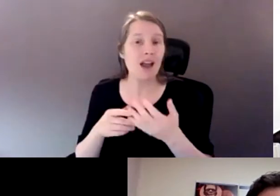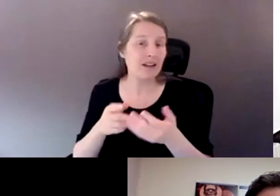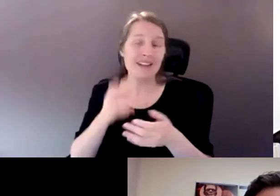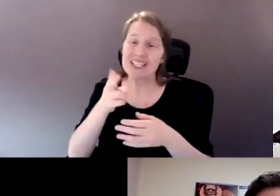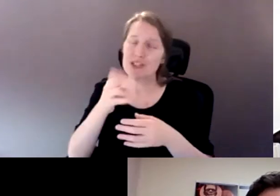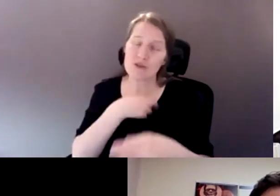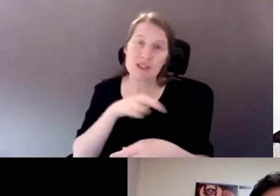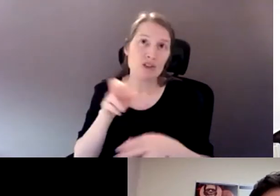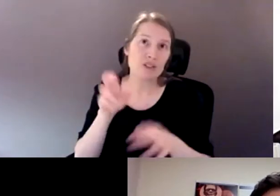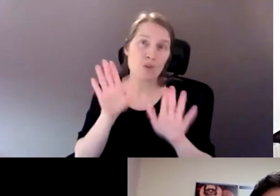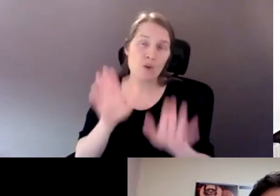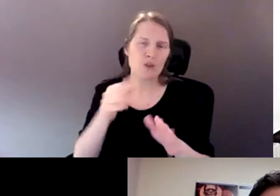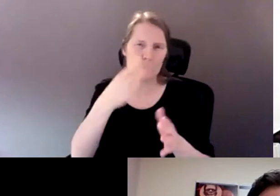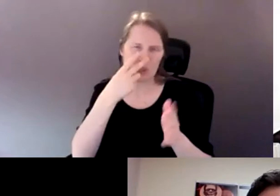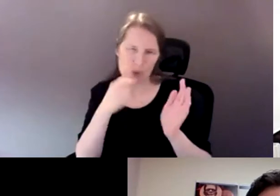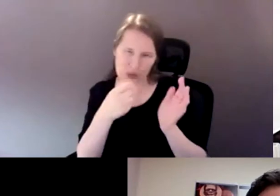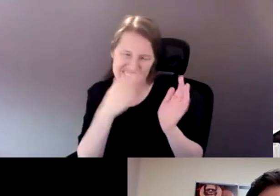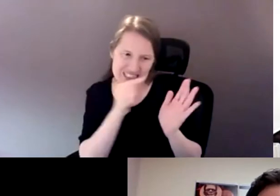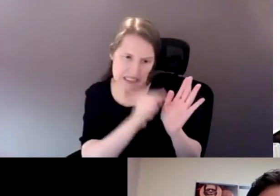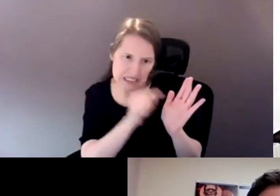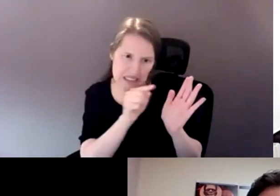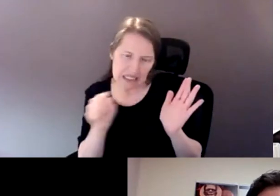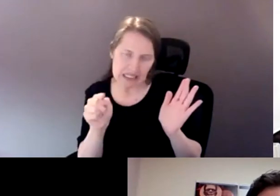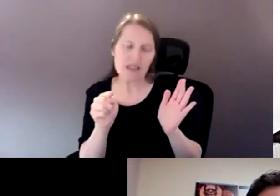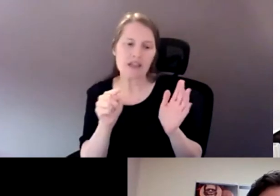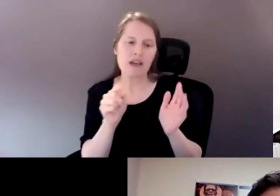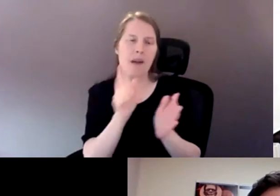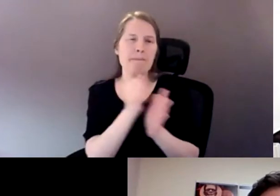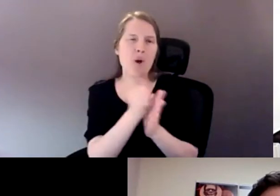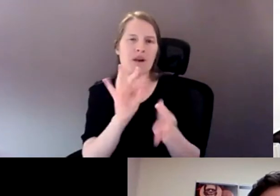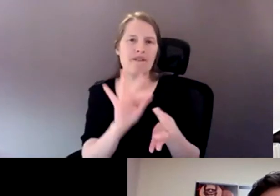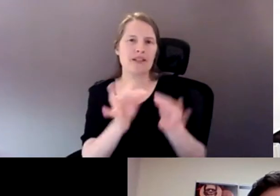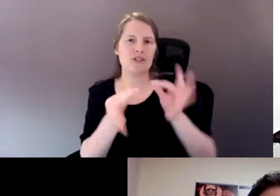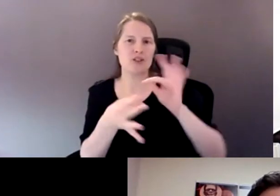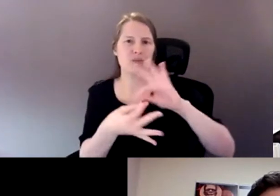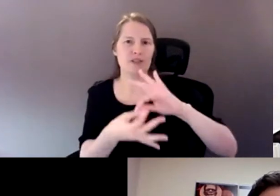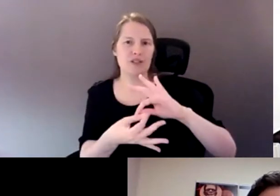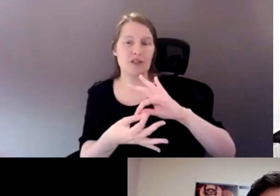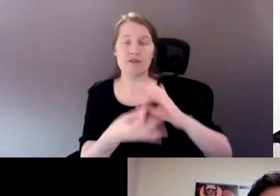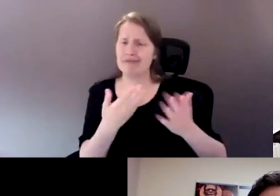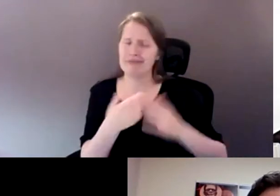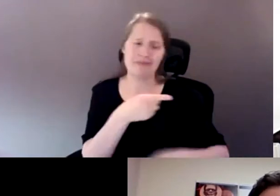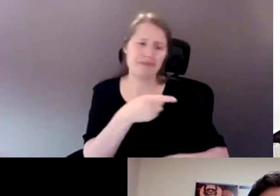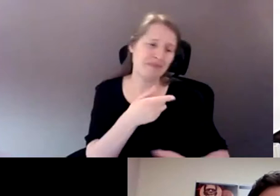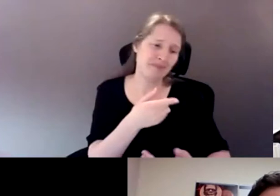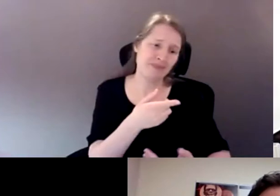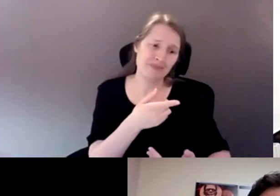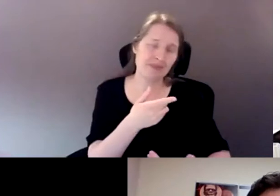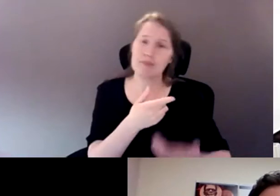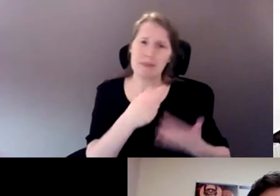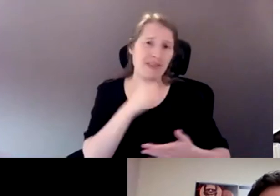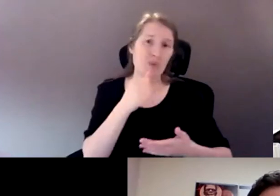for this, in which you can see interpretive moves that may not at all have been intended by the